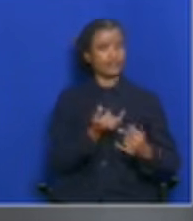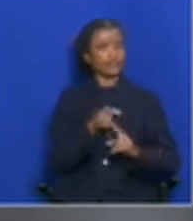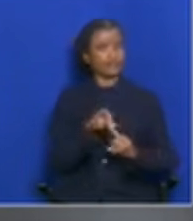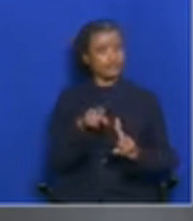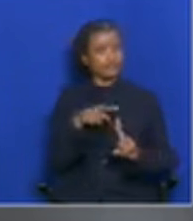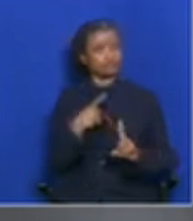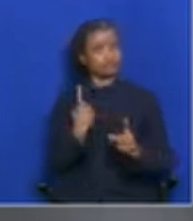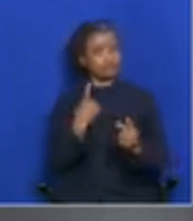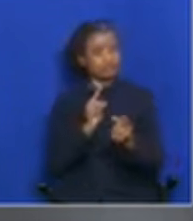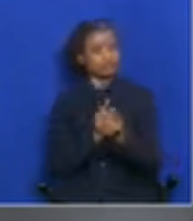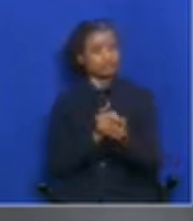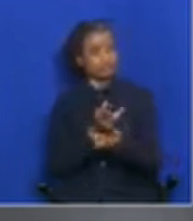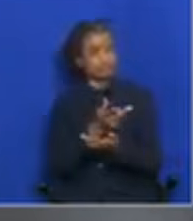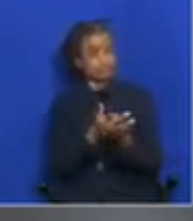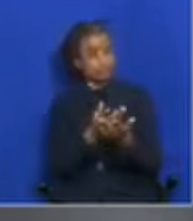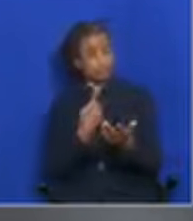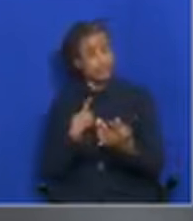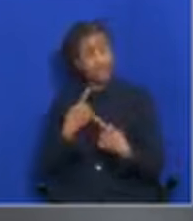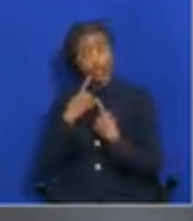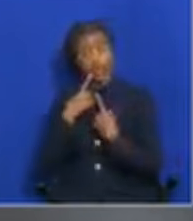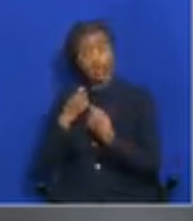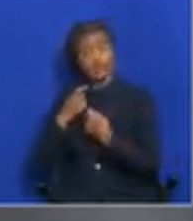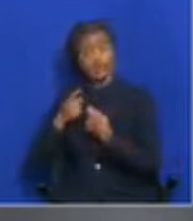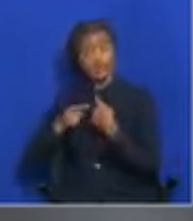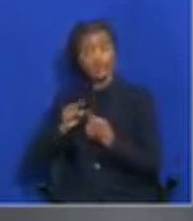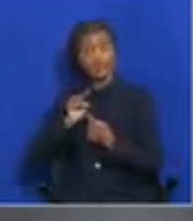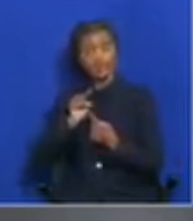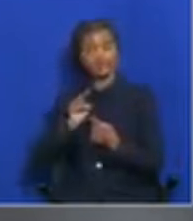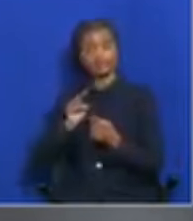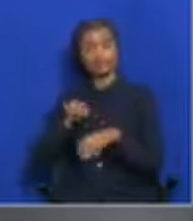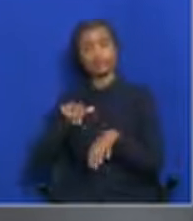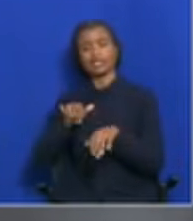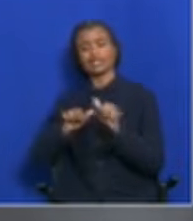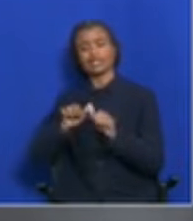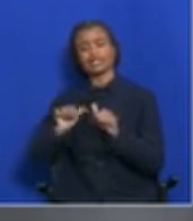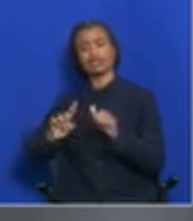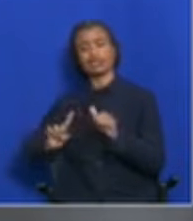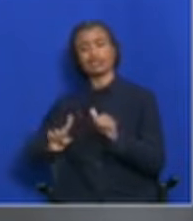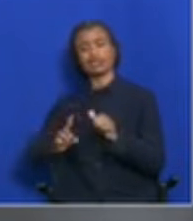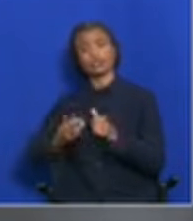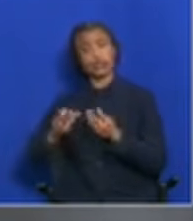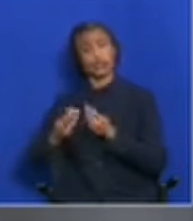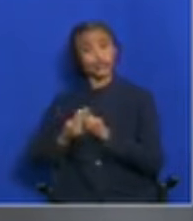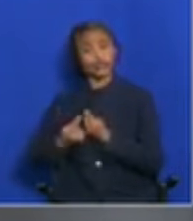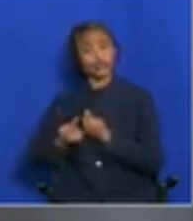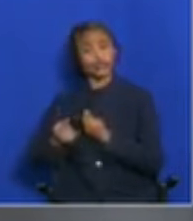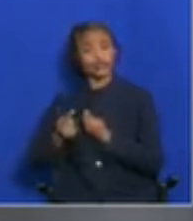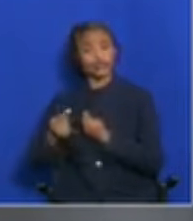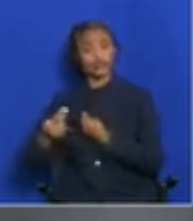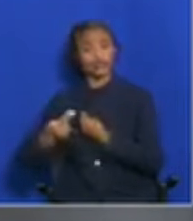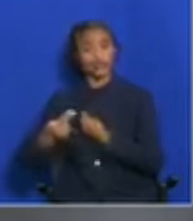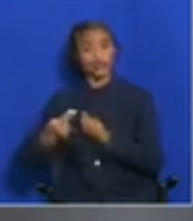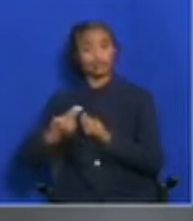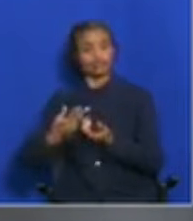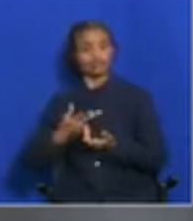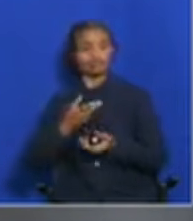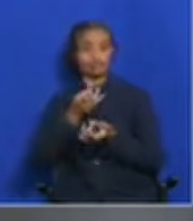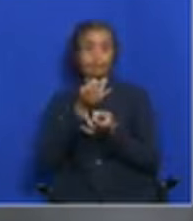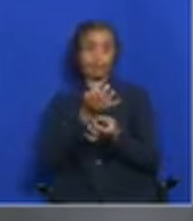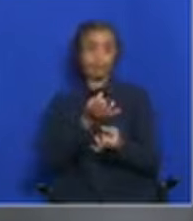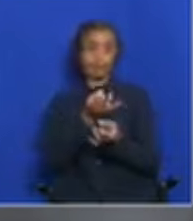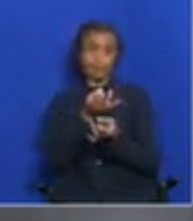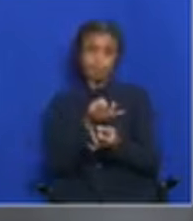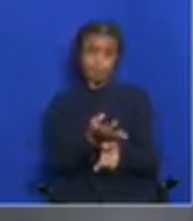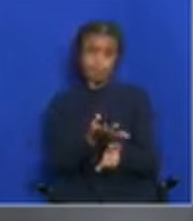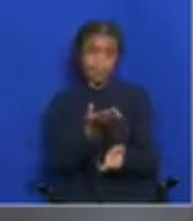complaints about what your assessment, you and Ms. Latwayo, your assessment of the matters are concerned. Correct. And he seemed to hold